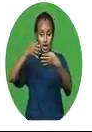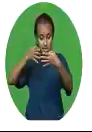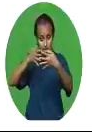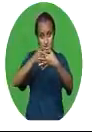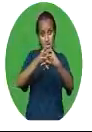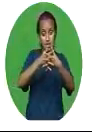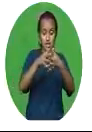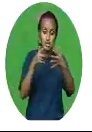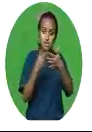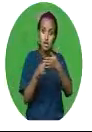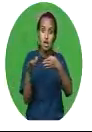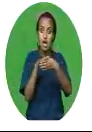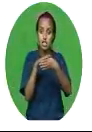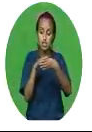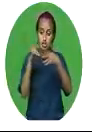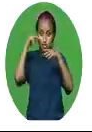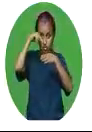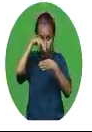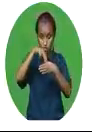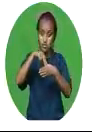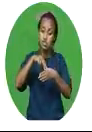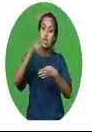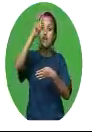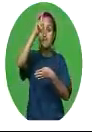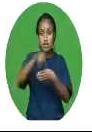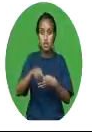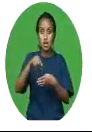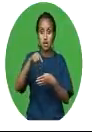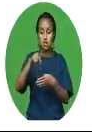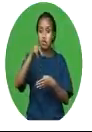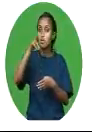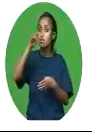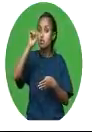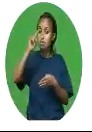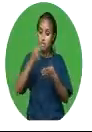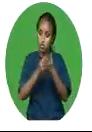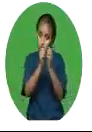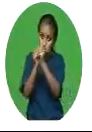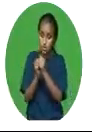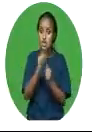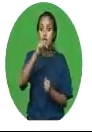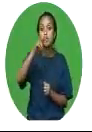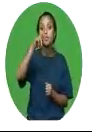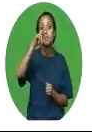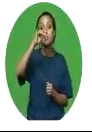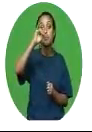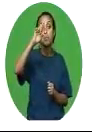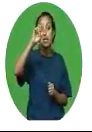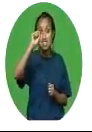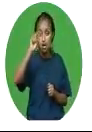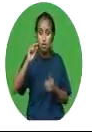of the lateral surface of the vertical prism, along which the piercing points again